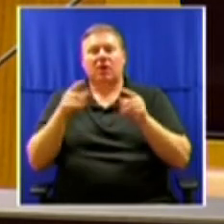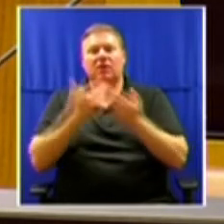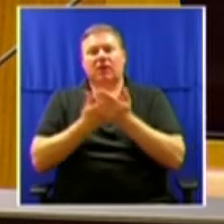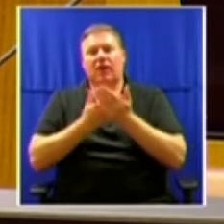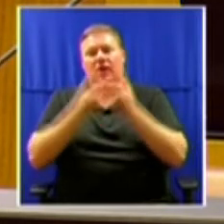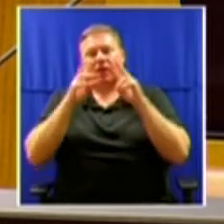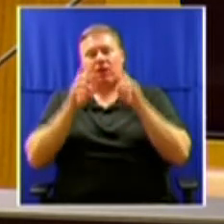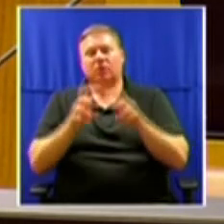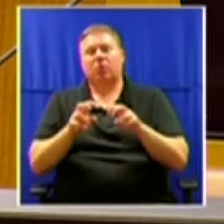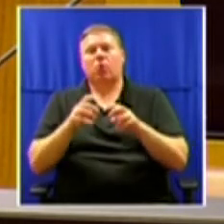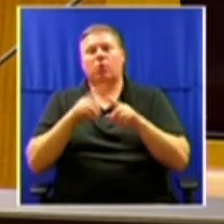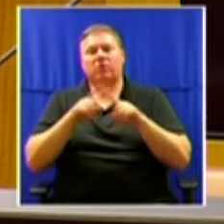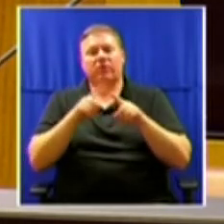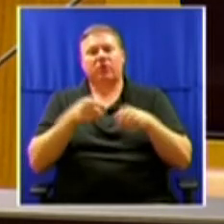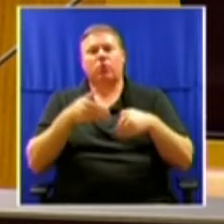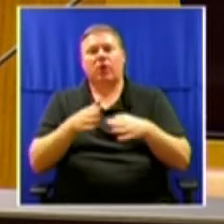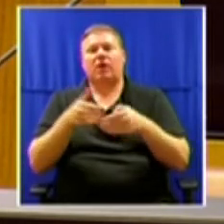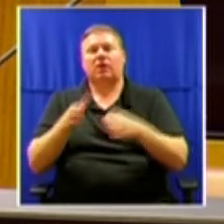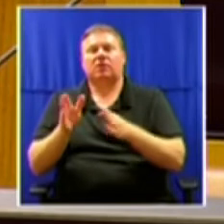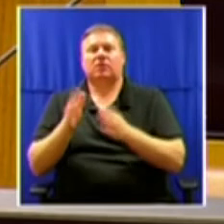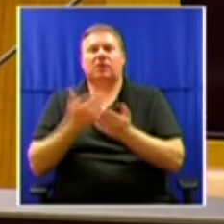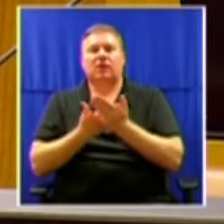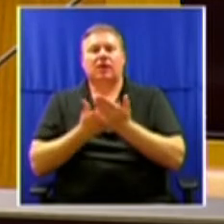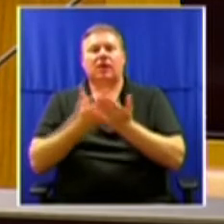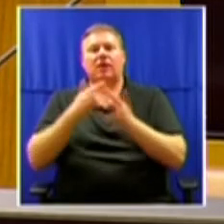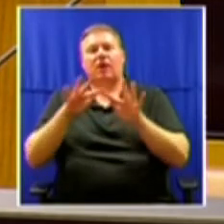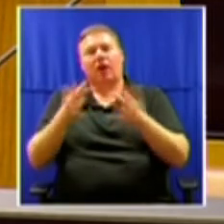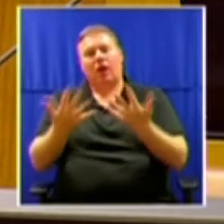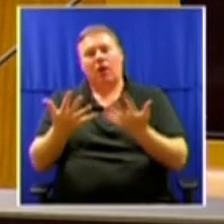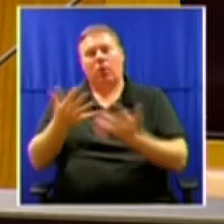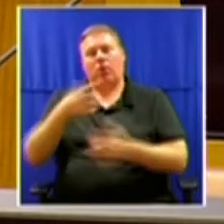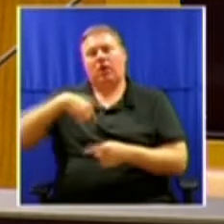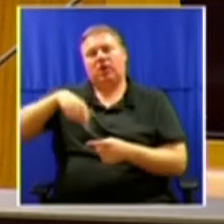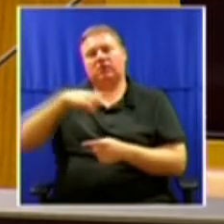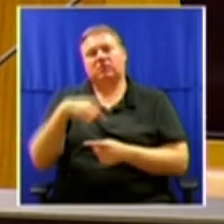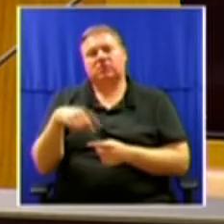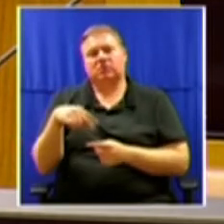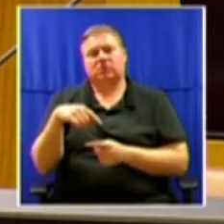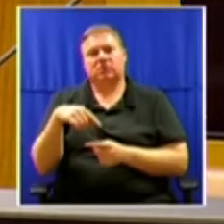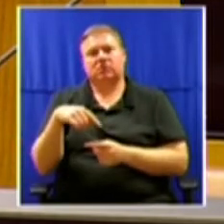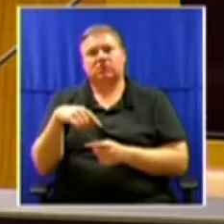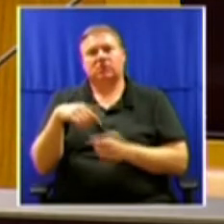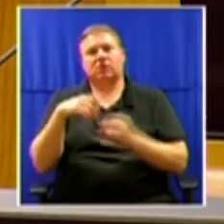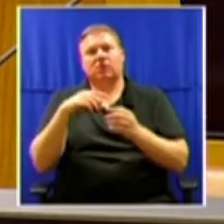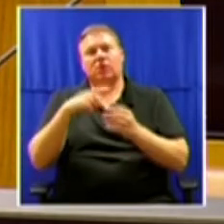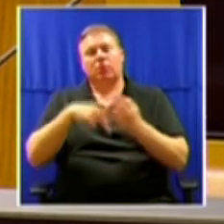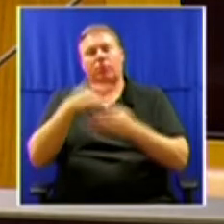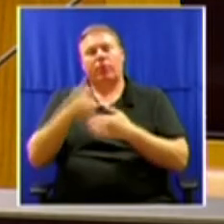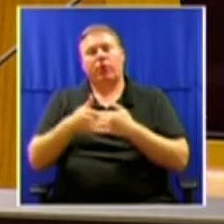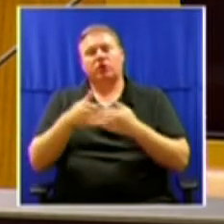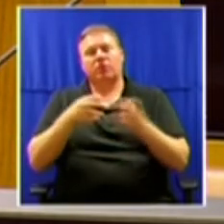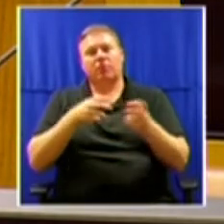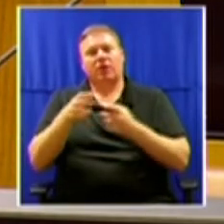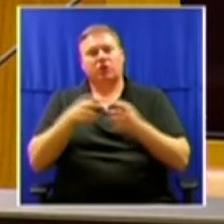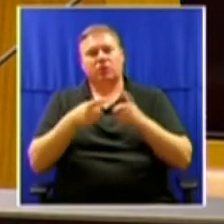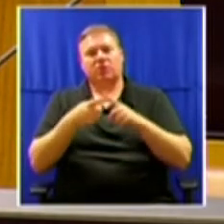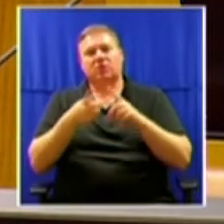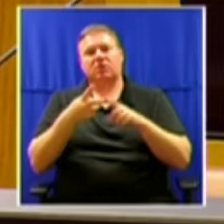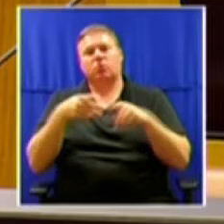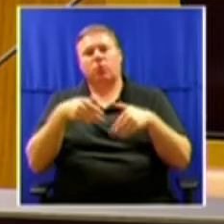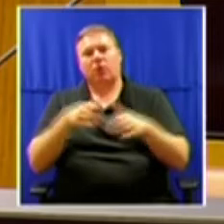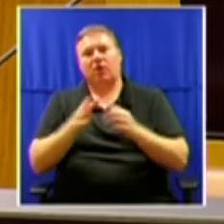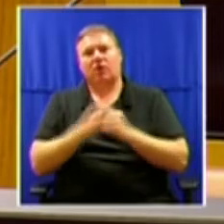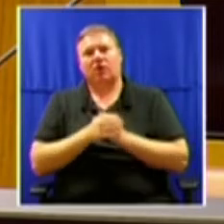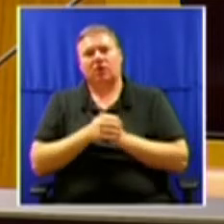other avenues that could enable us to get other project managers and lead who